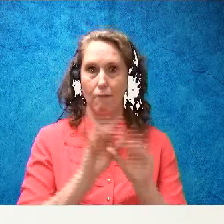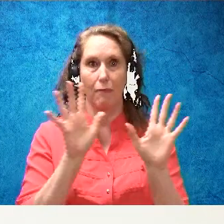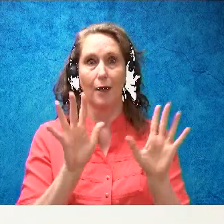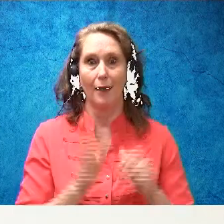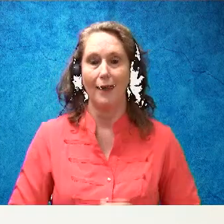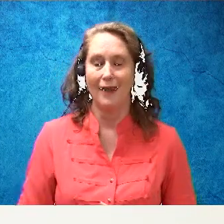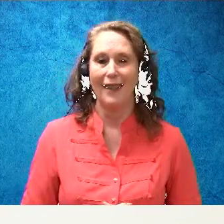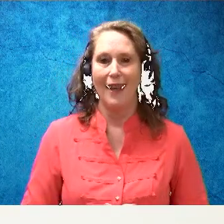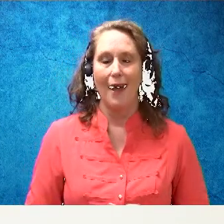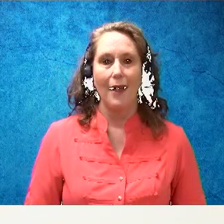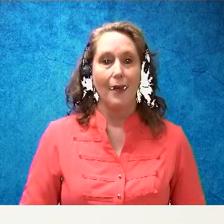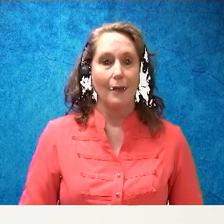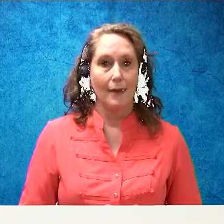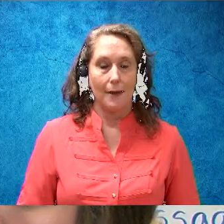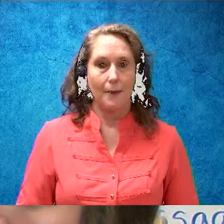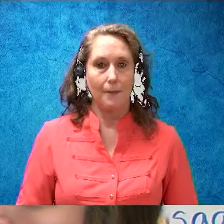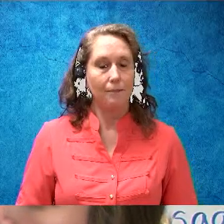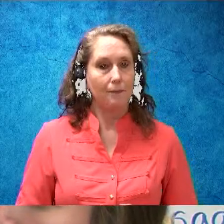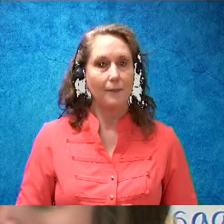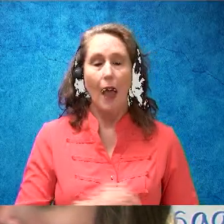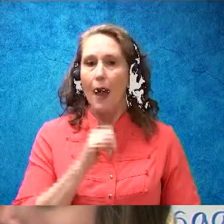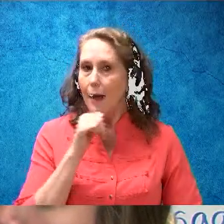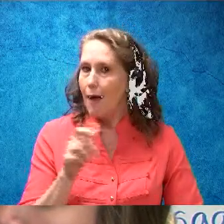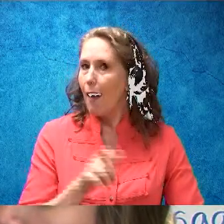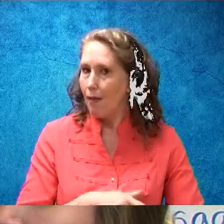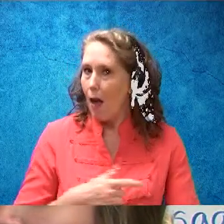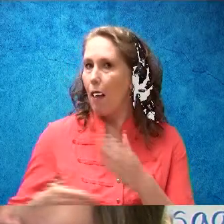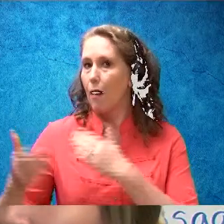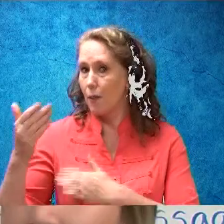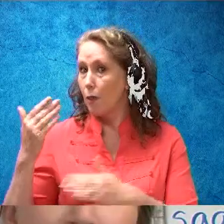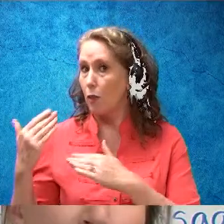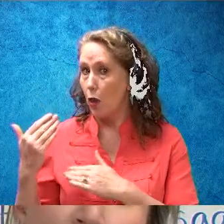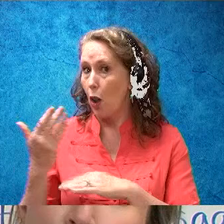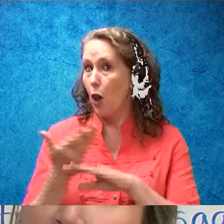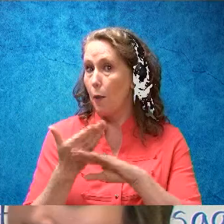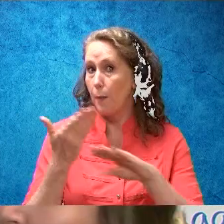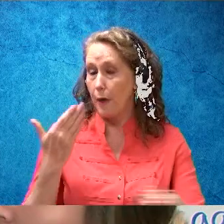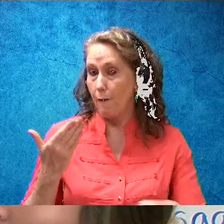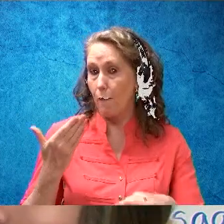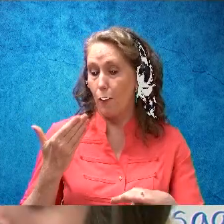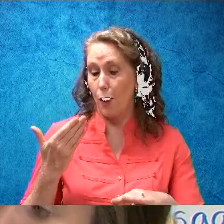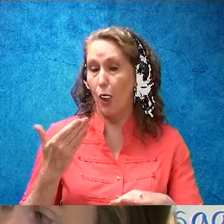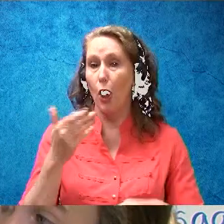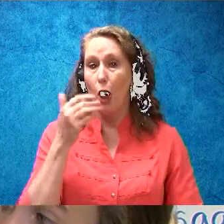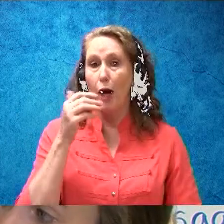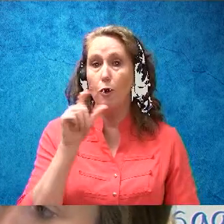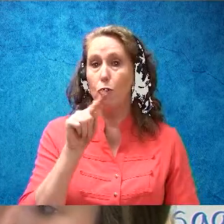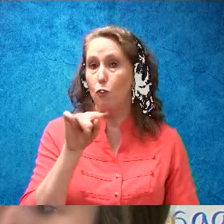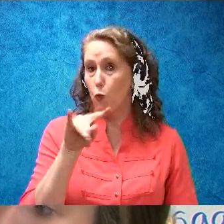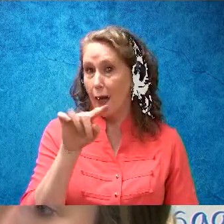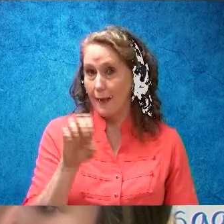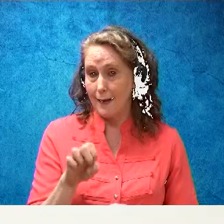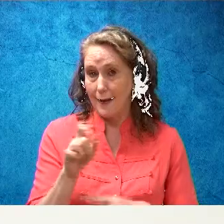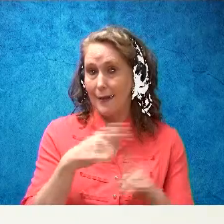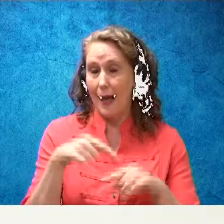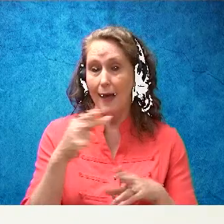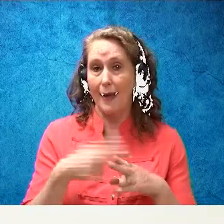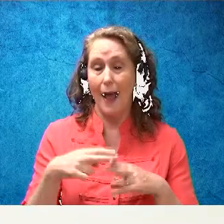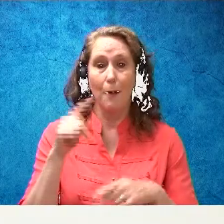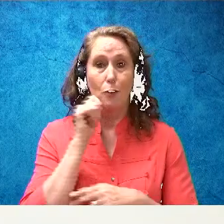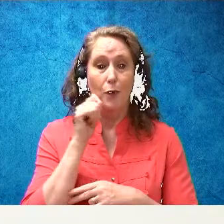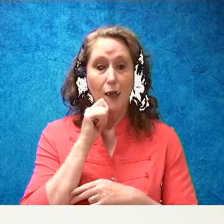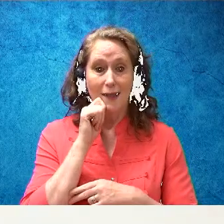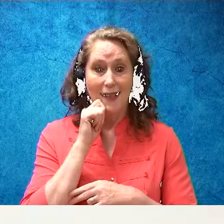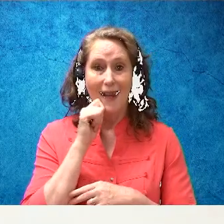here we go. Not so long ago, before she could even speak words, Trixie went on an